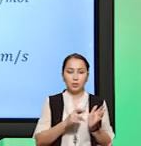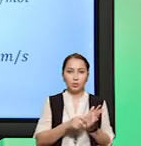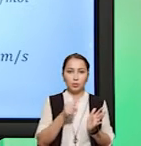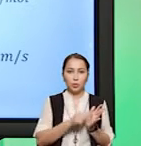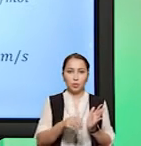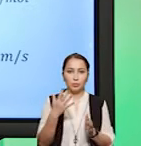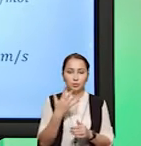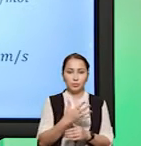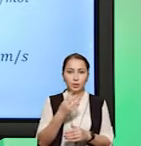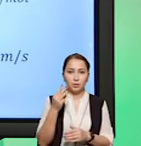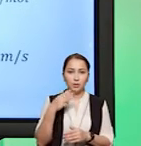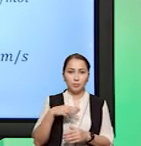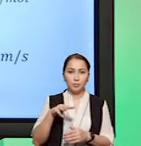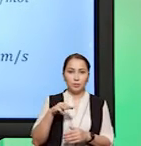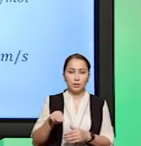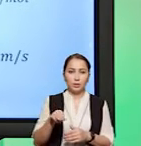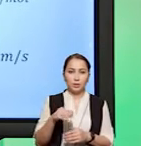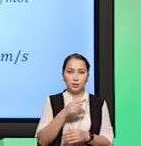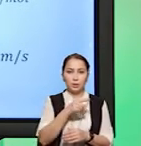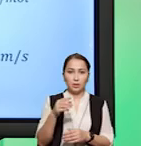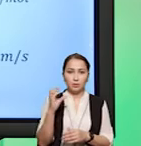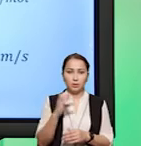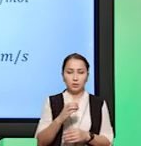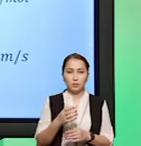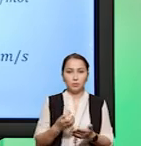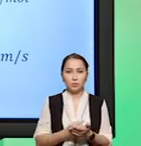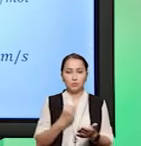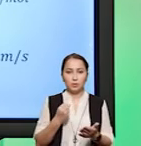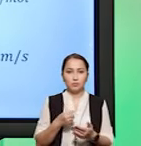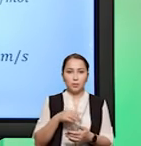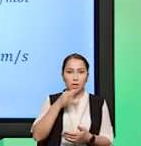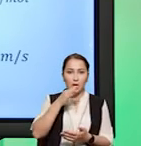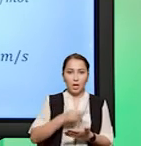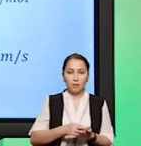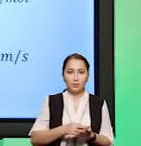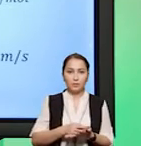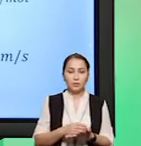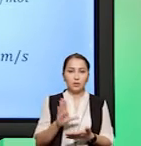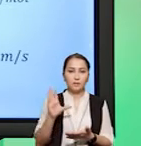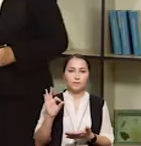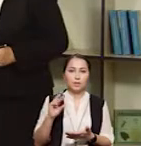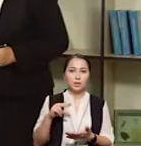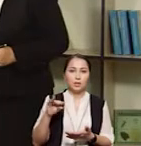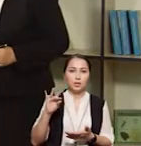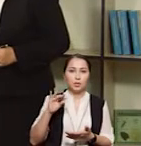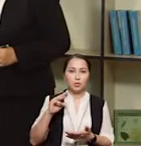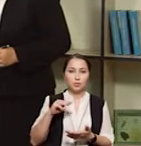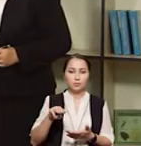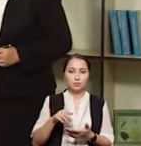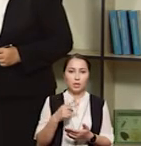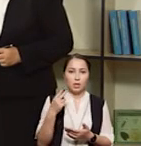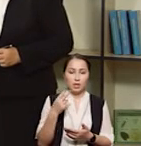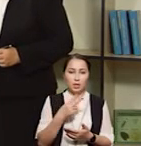1765 metr taqsim sekund kelib chiqadi. Demak, javob vodorod molekulasining